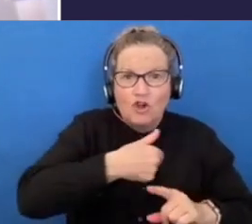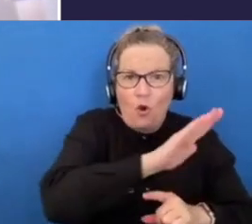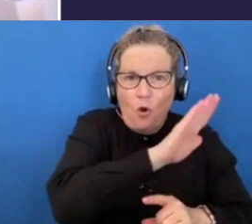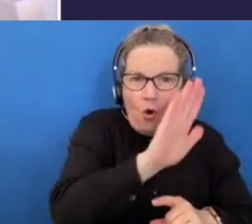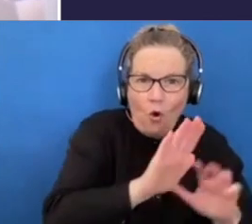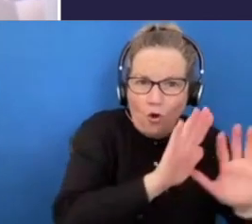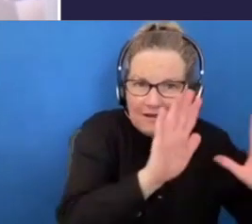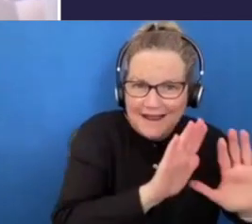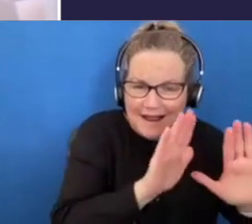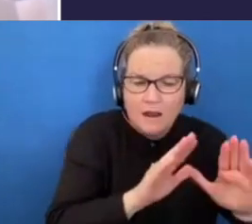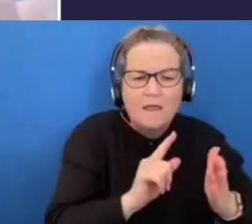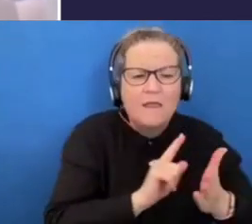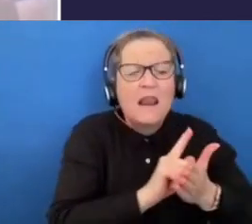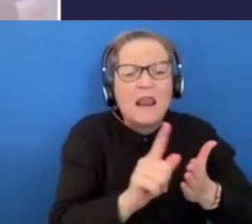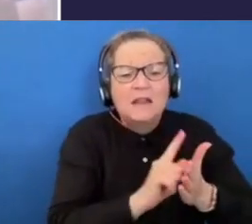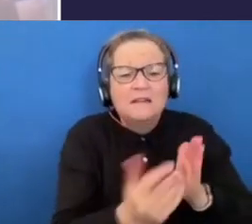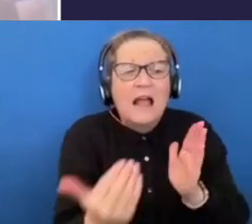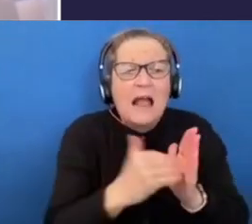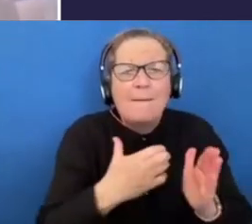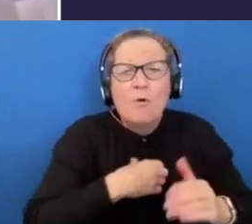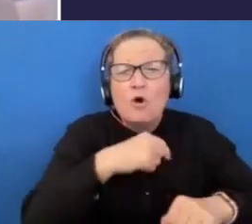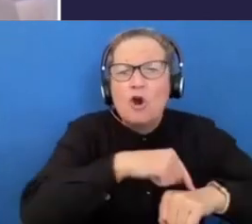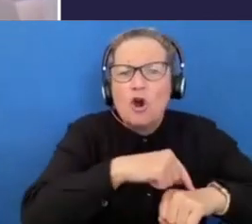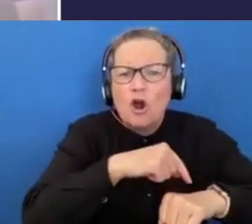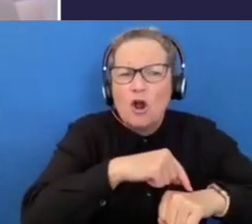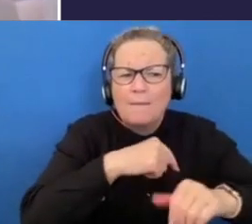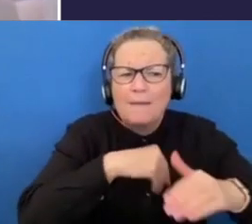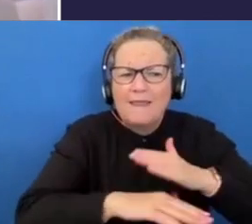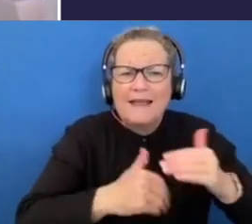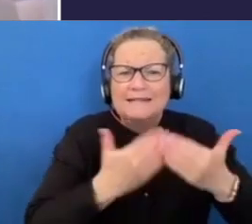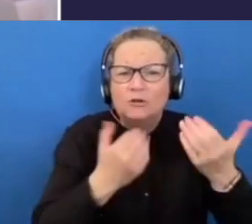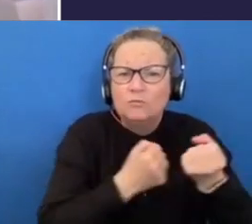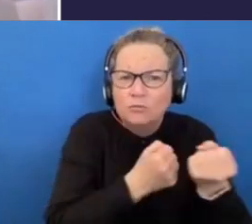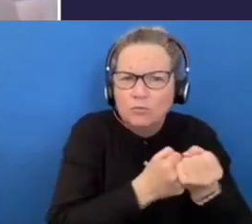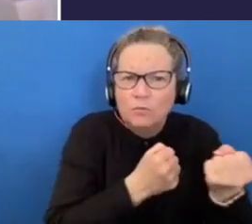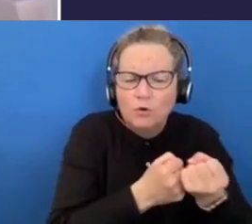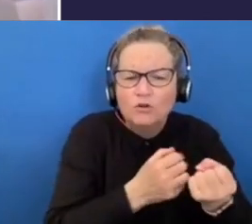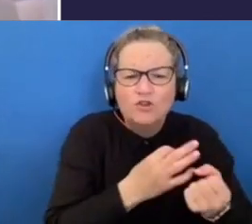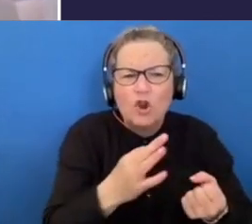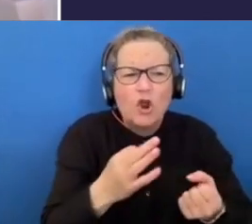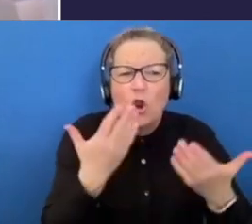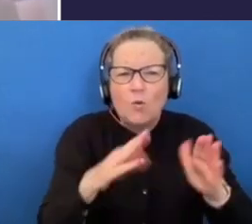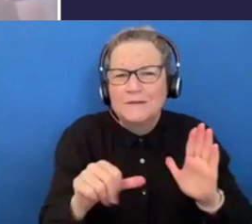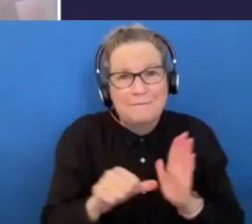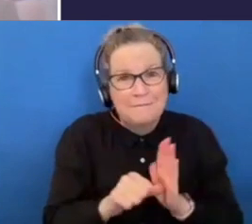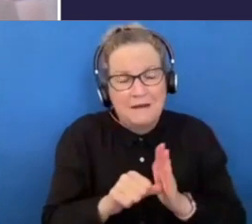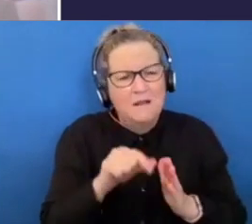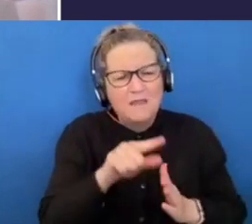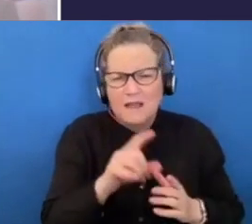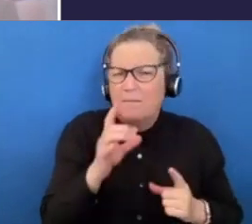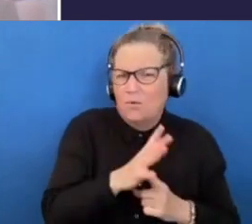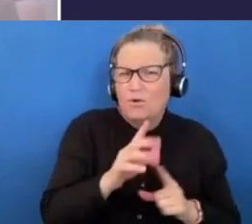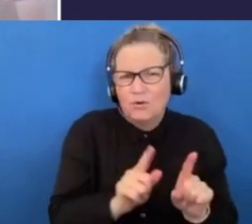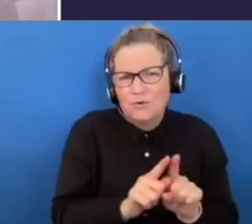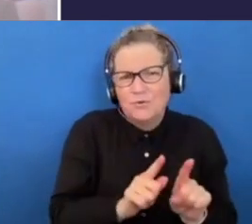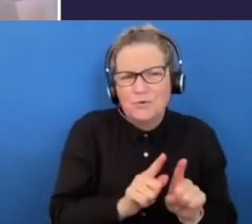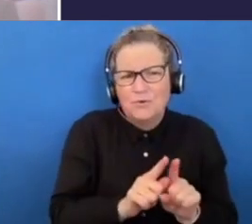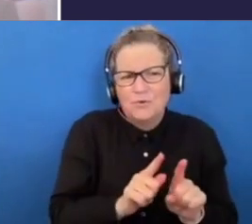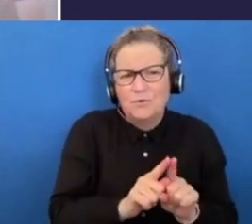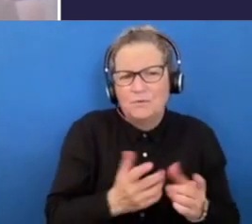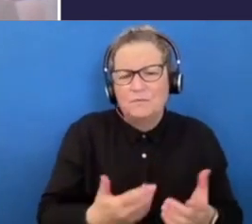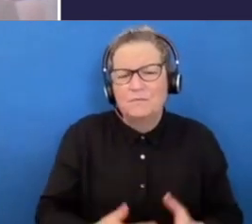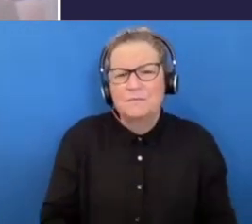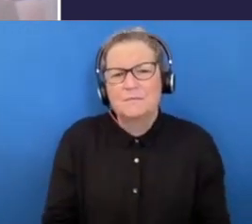make it up at the other end. So no one's ever missing out on an income, which is important. We've all got to live.